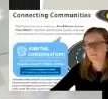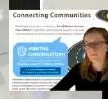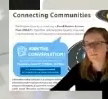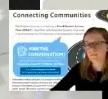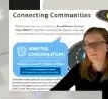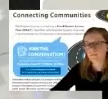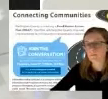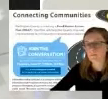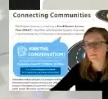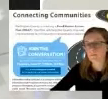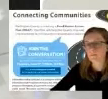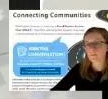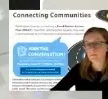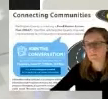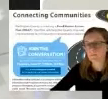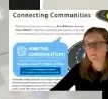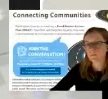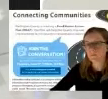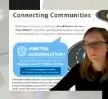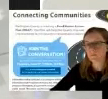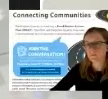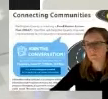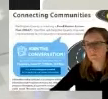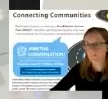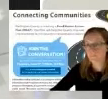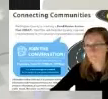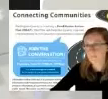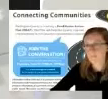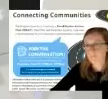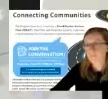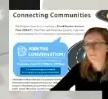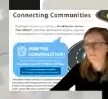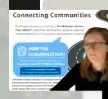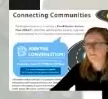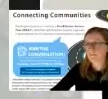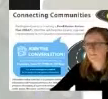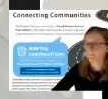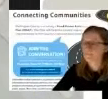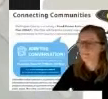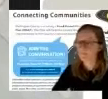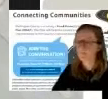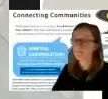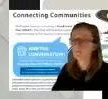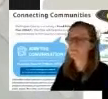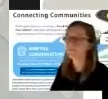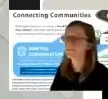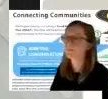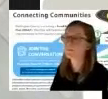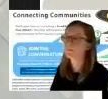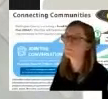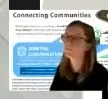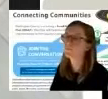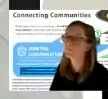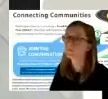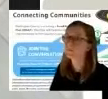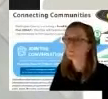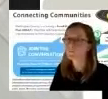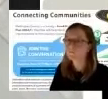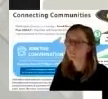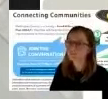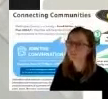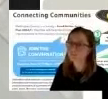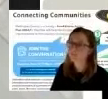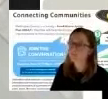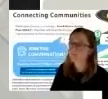environmental assessment are being carried forward. Next slide, please. And now into the two